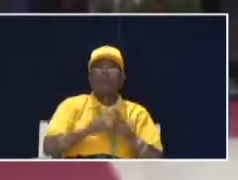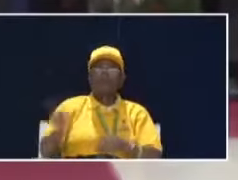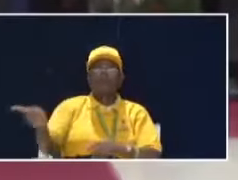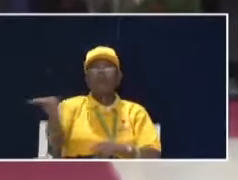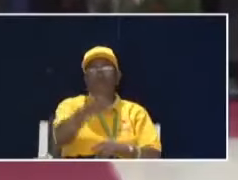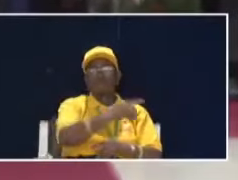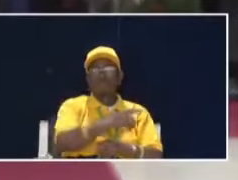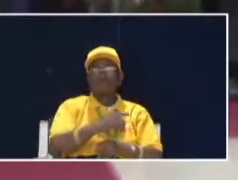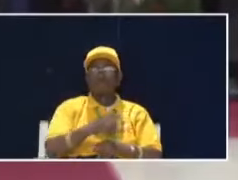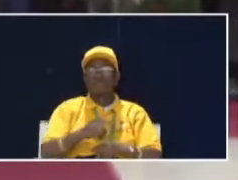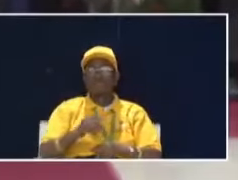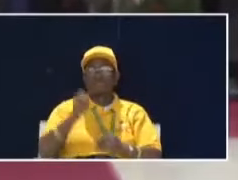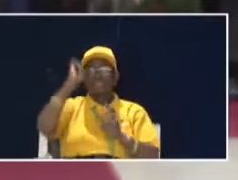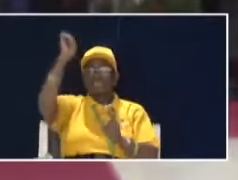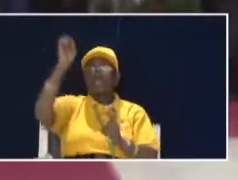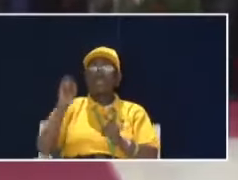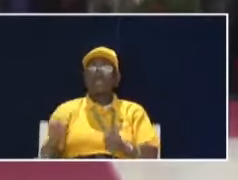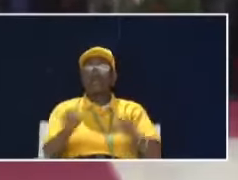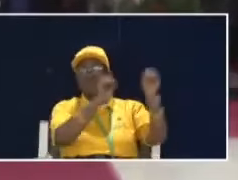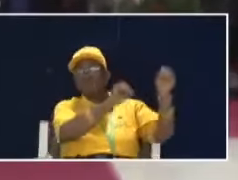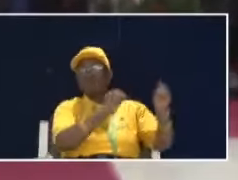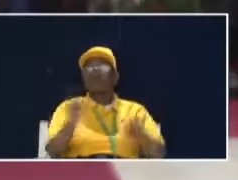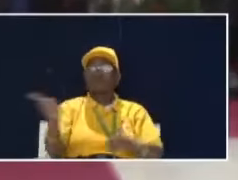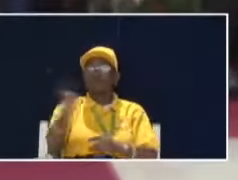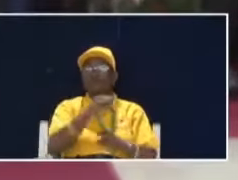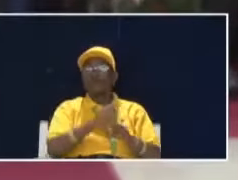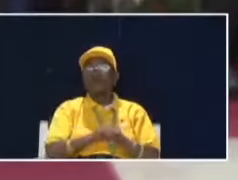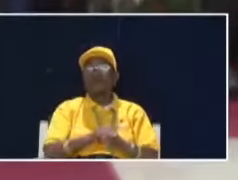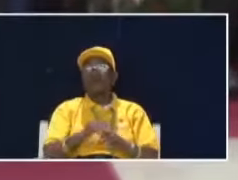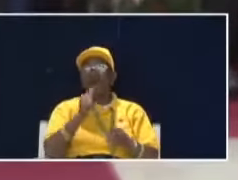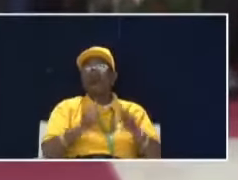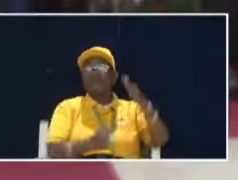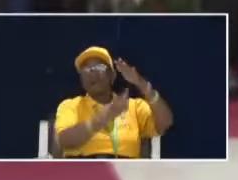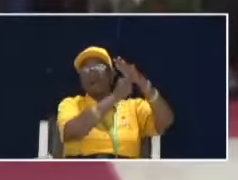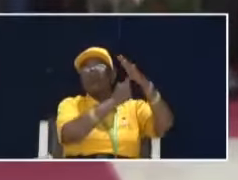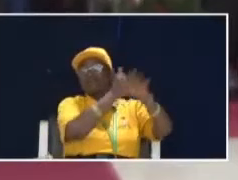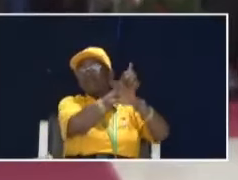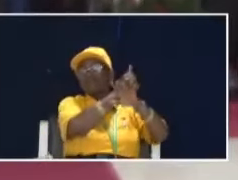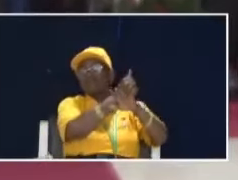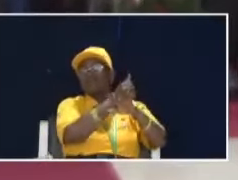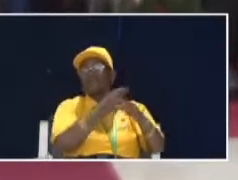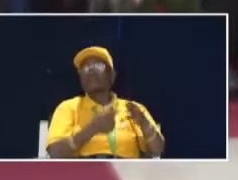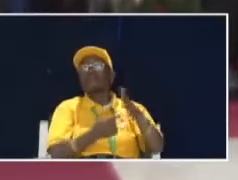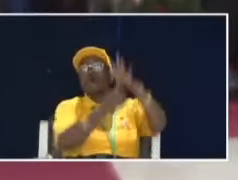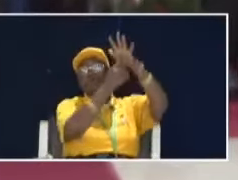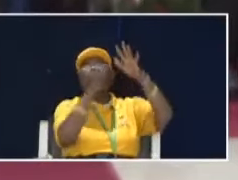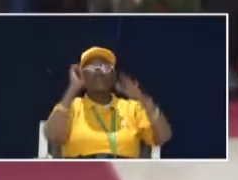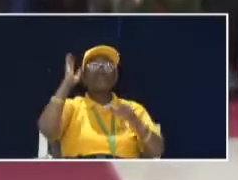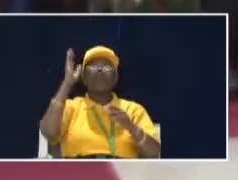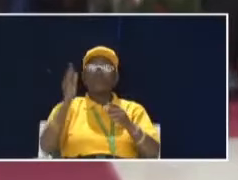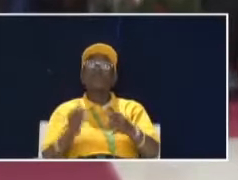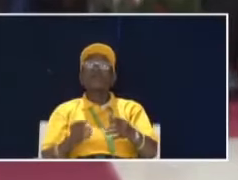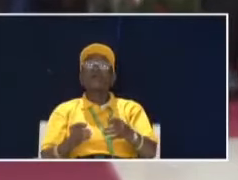He pulls you on the mountaintop, then he will come closer to you.